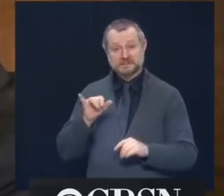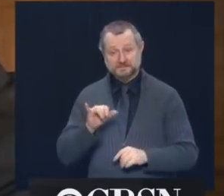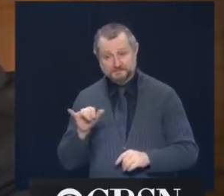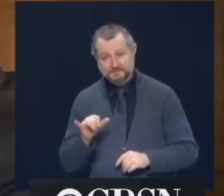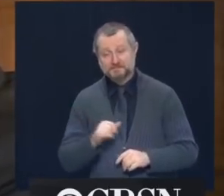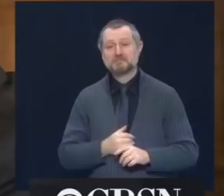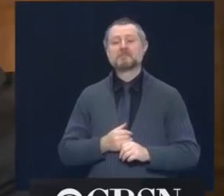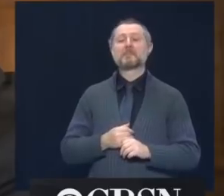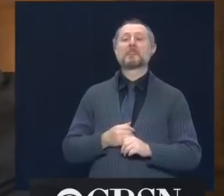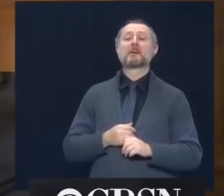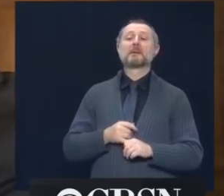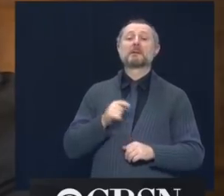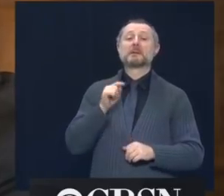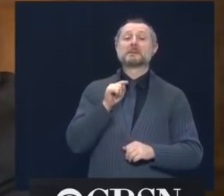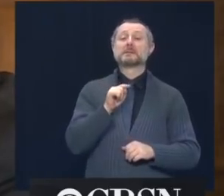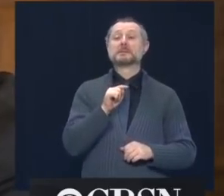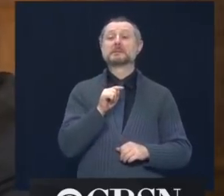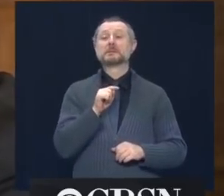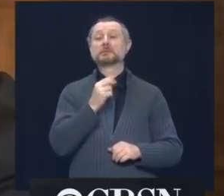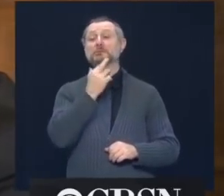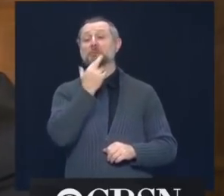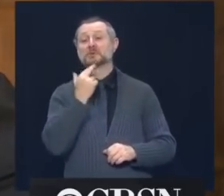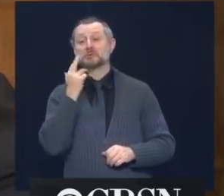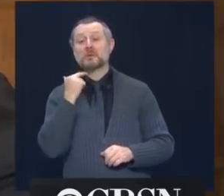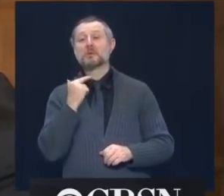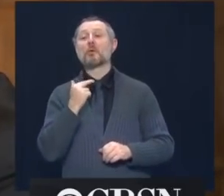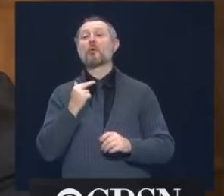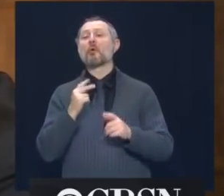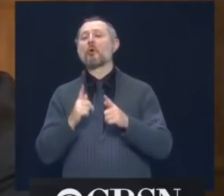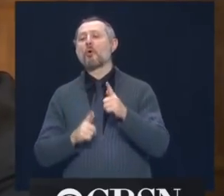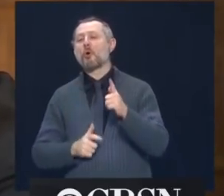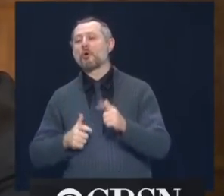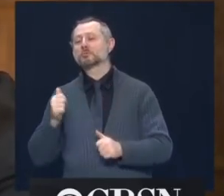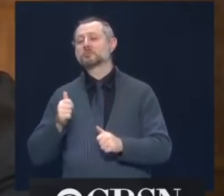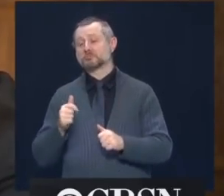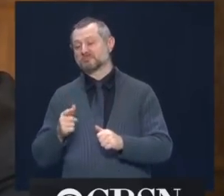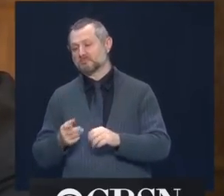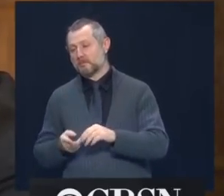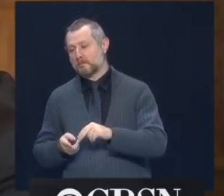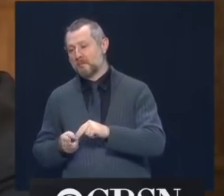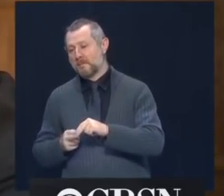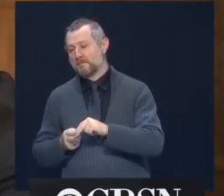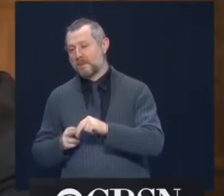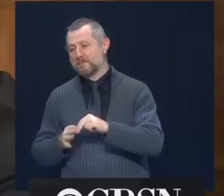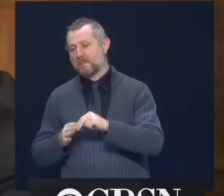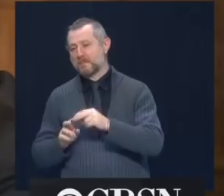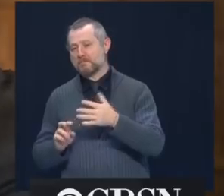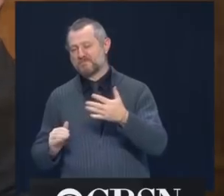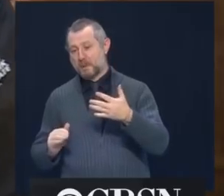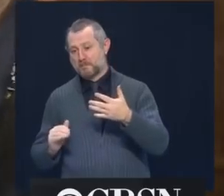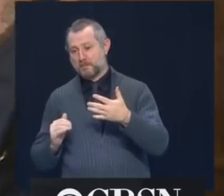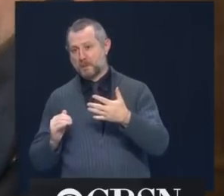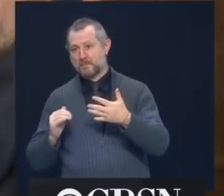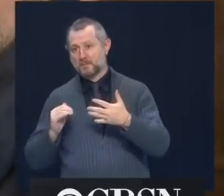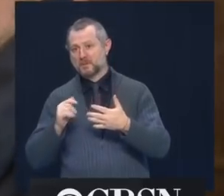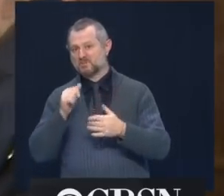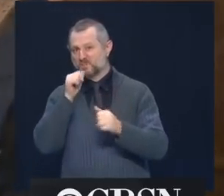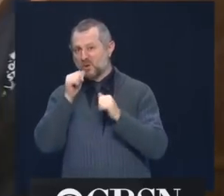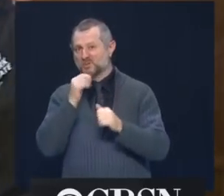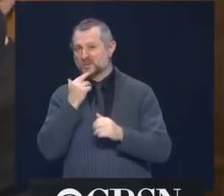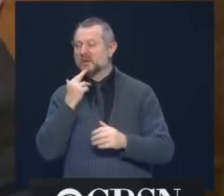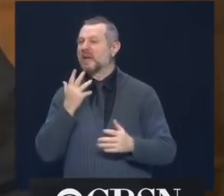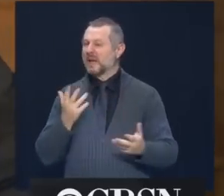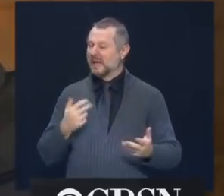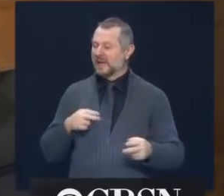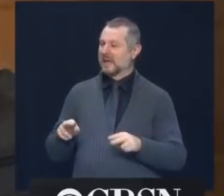the largest growing clusters and of known infections is traced back to bars and restaurants, which actually starts to make